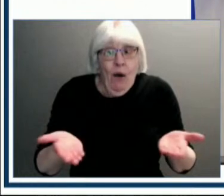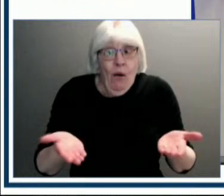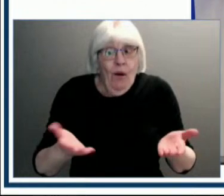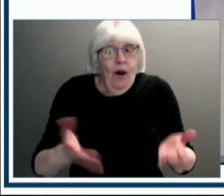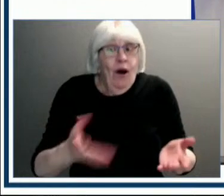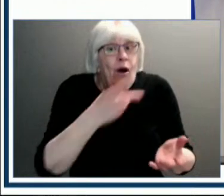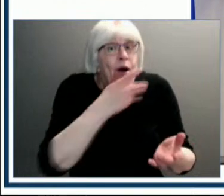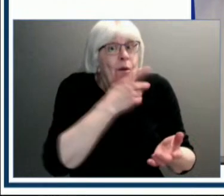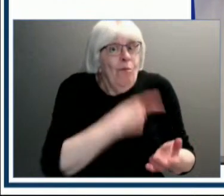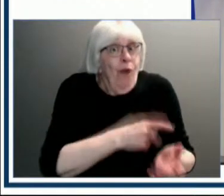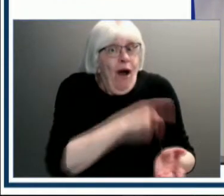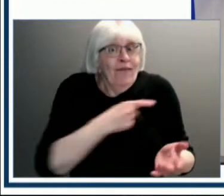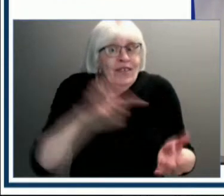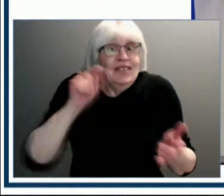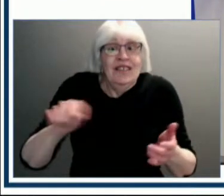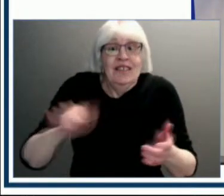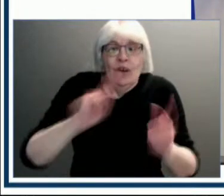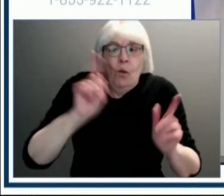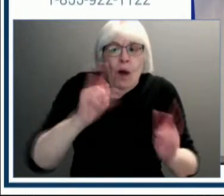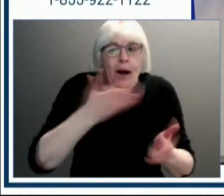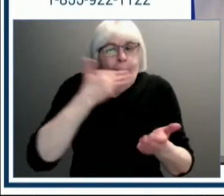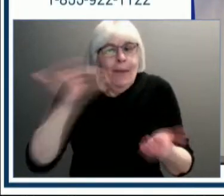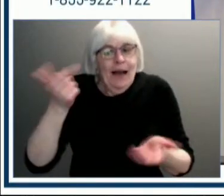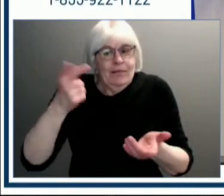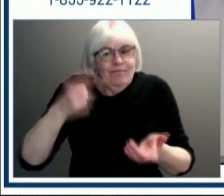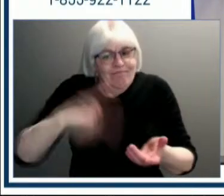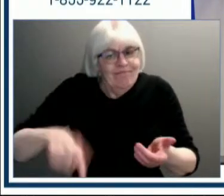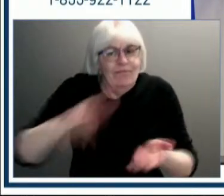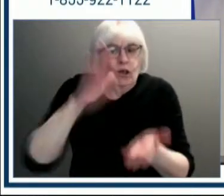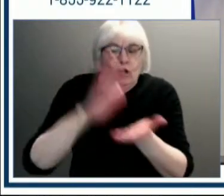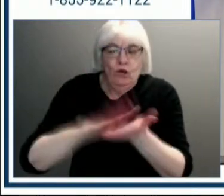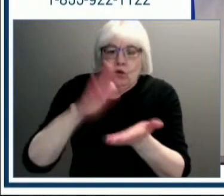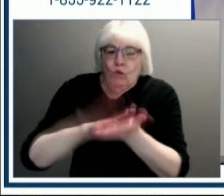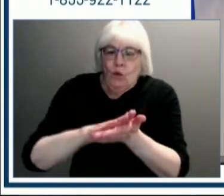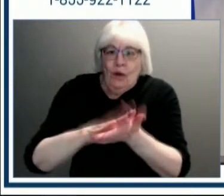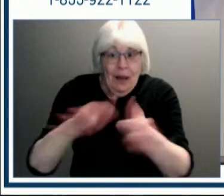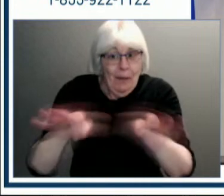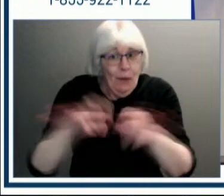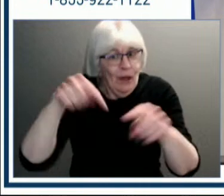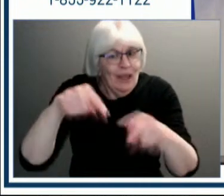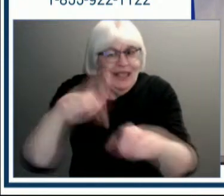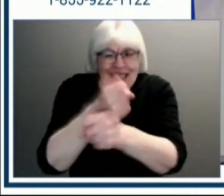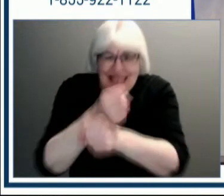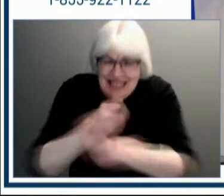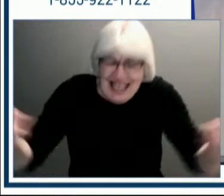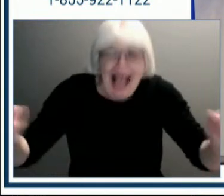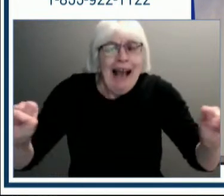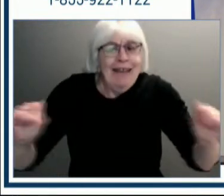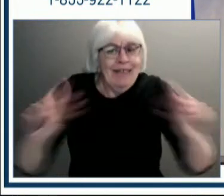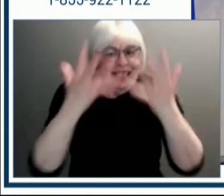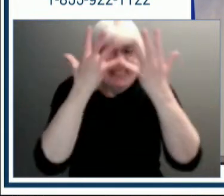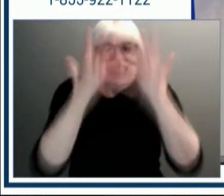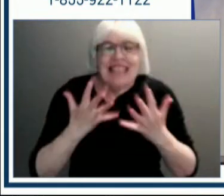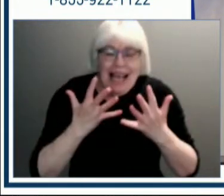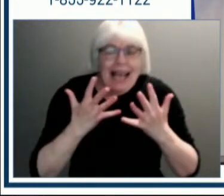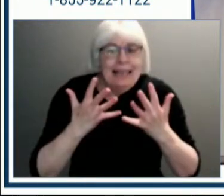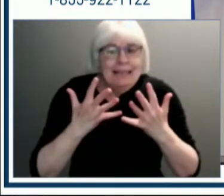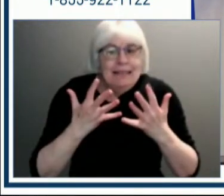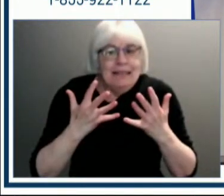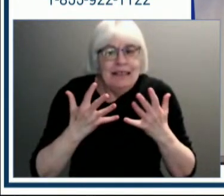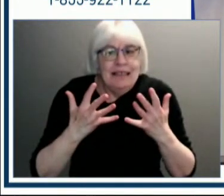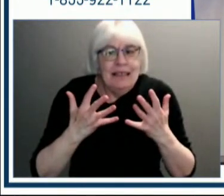they are safest. They're safest at school. It's sad, but it's true. And the reality for many children in this